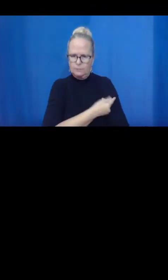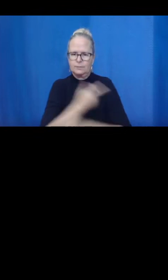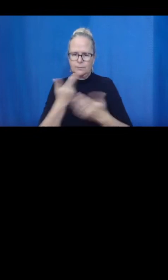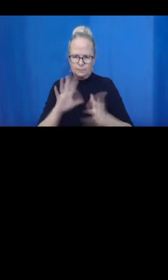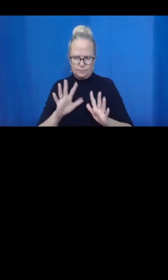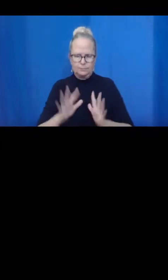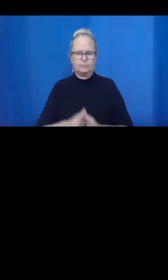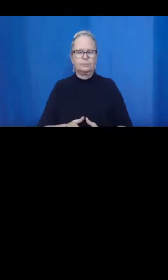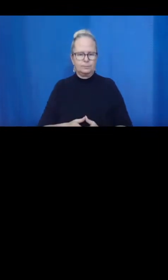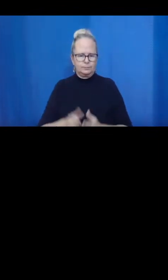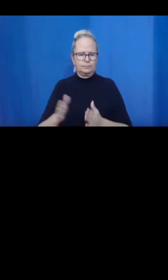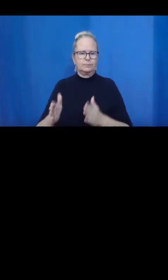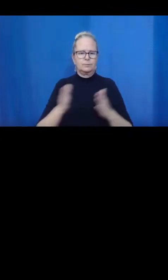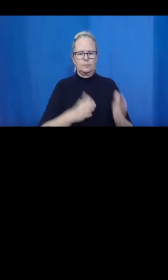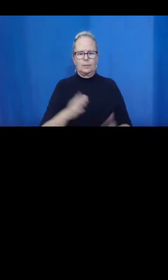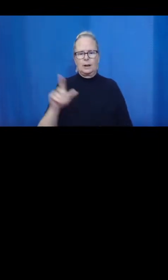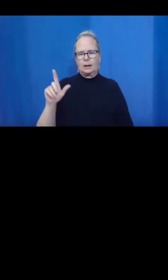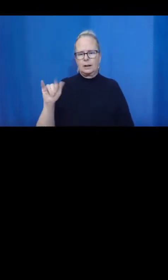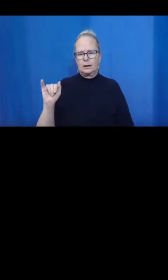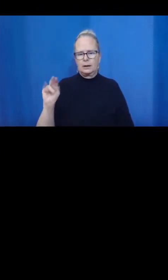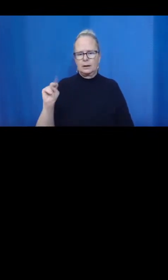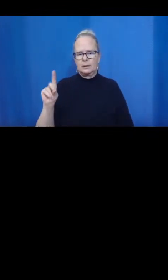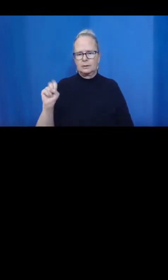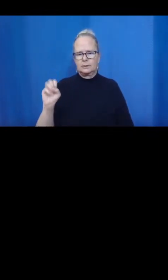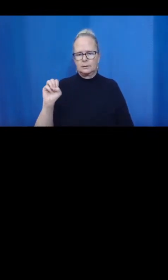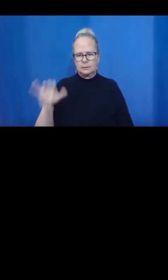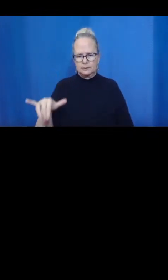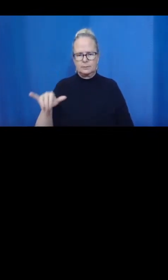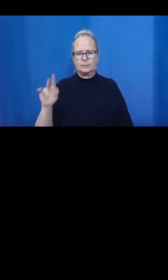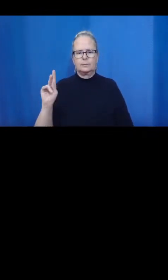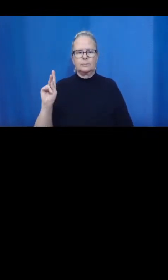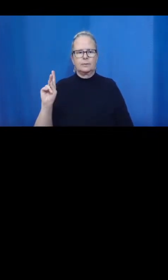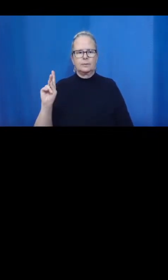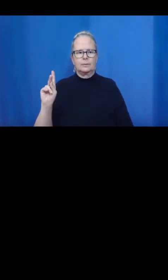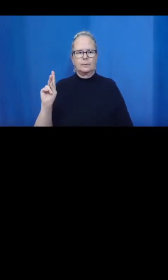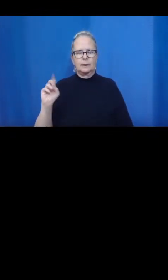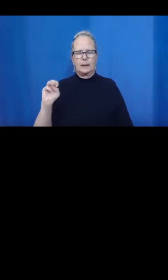advocate for vulnerable families, what it means, and how COVID has impacted us.